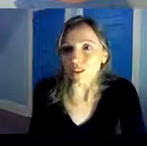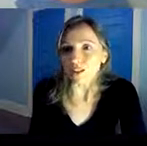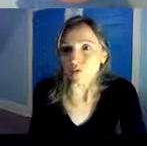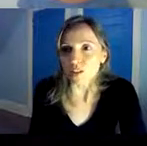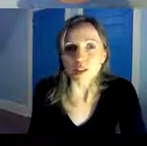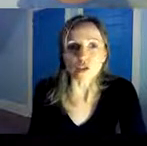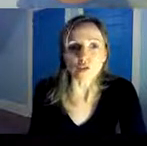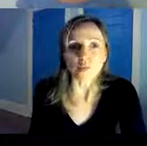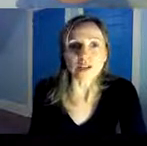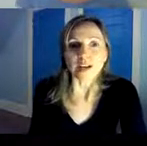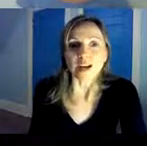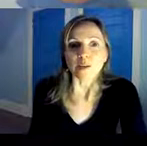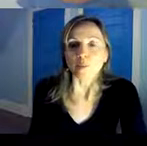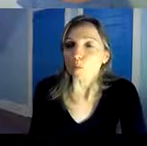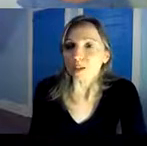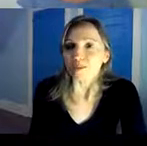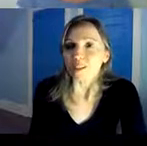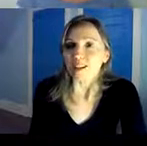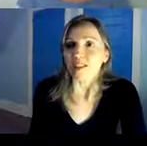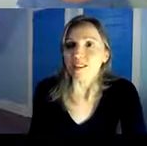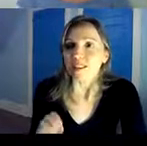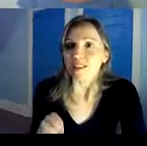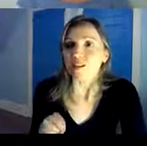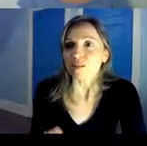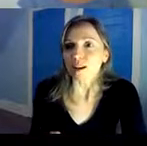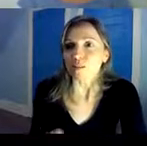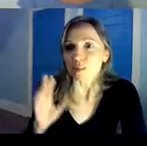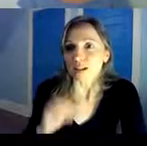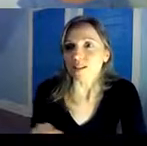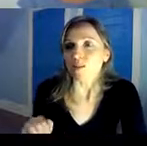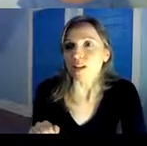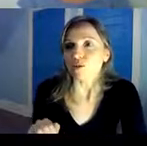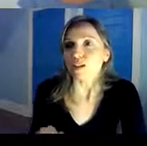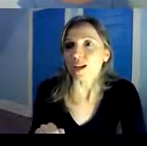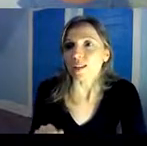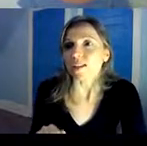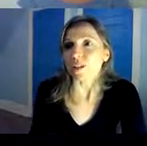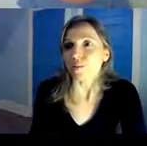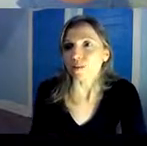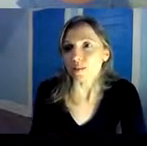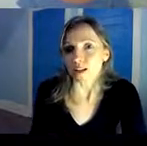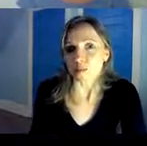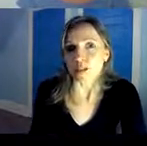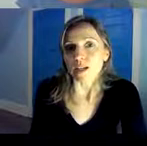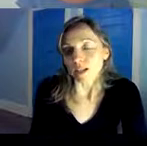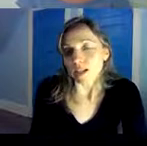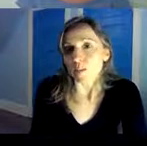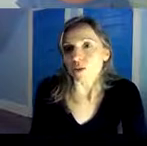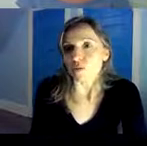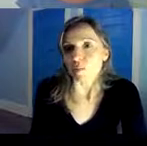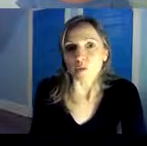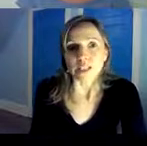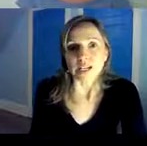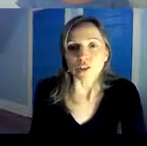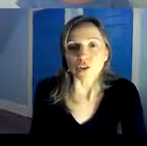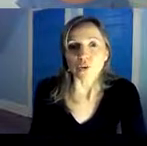because there's nothing else for them to consume, and they will poop it out, and the seeds are viable as they pass through the gut. They still remain viable as they pass